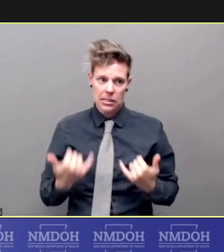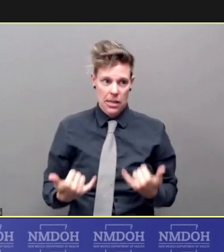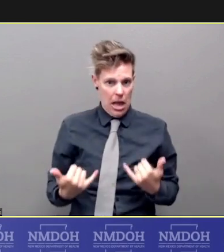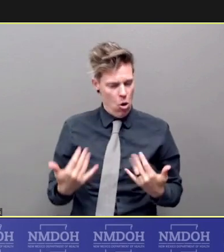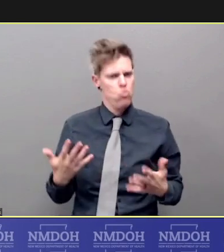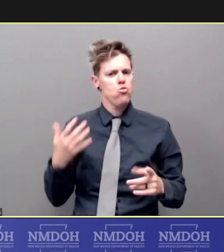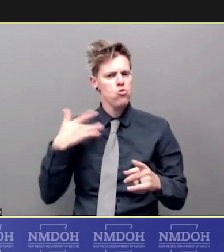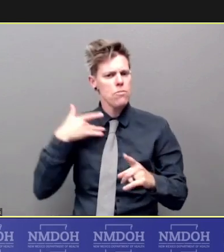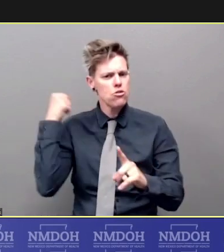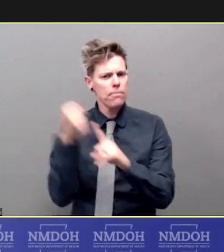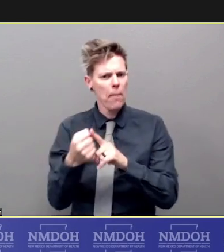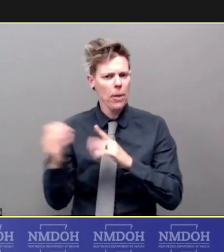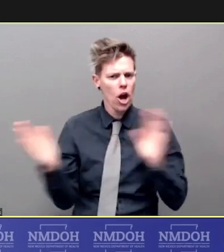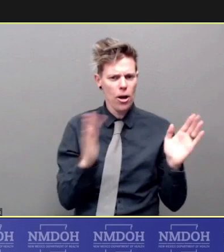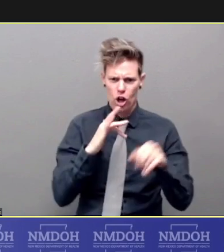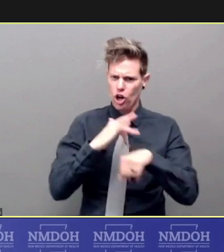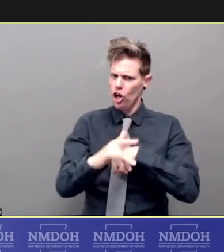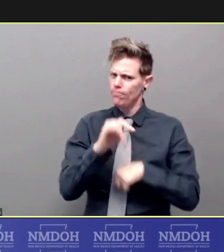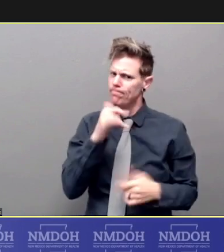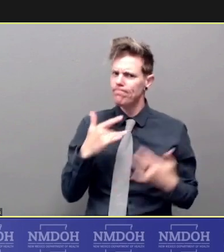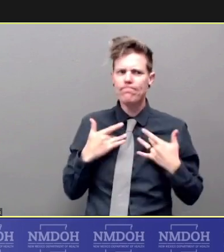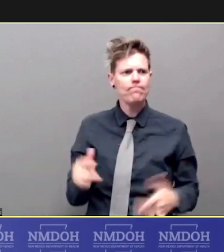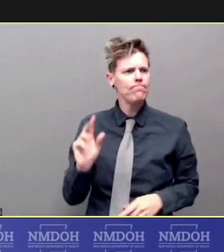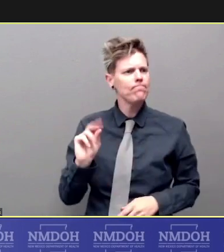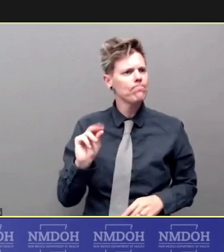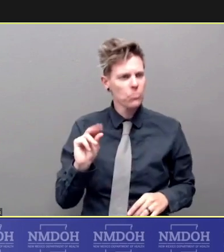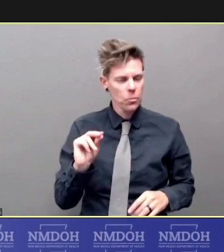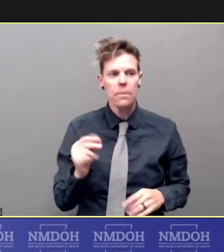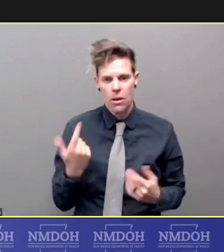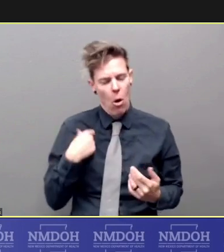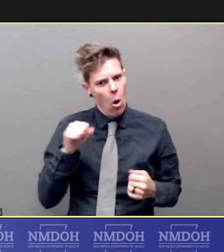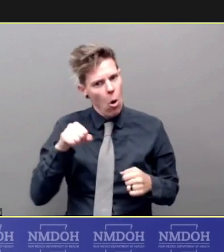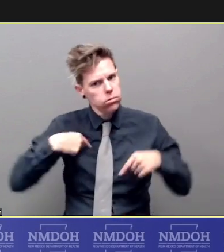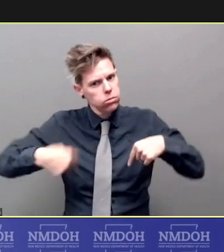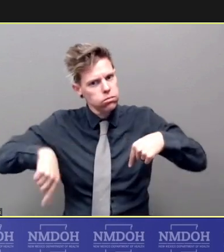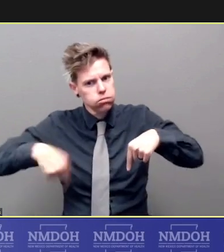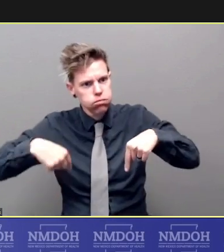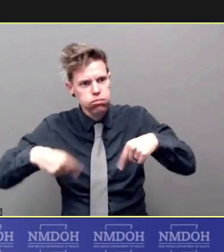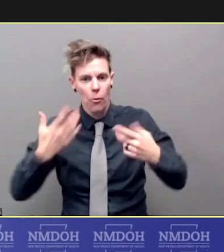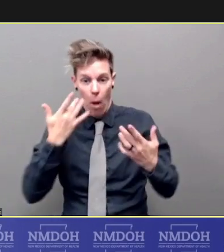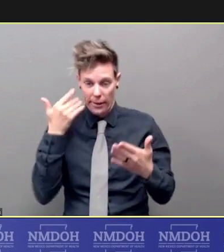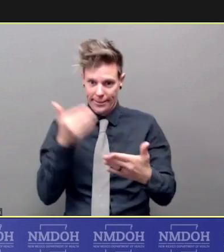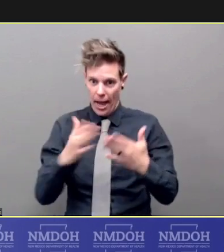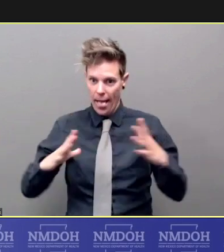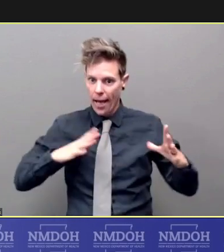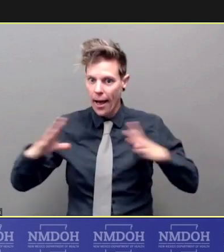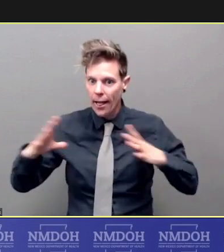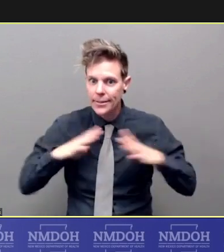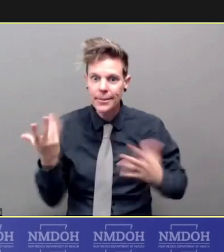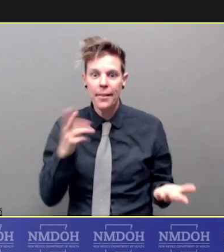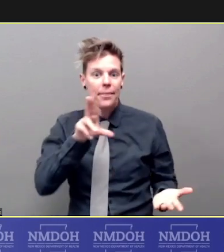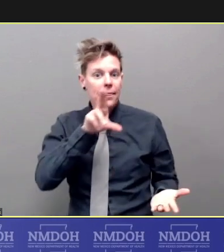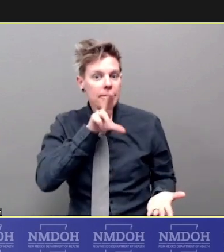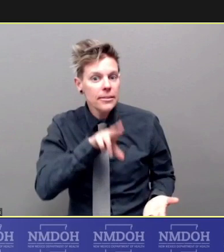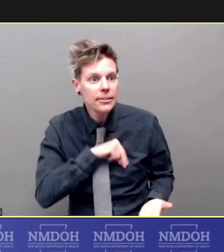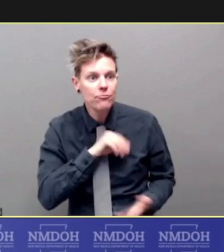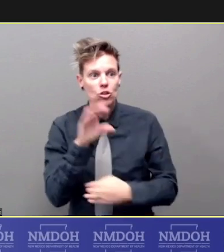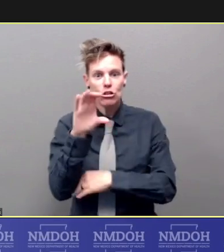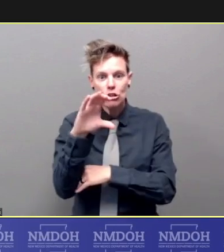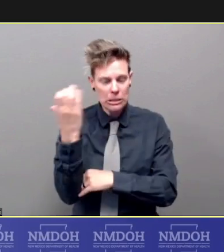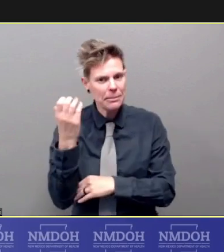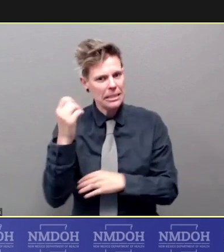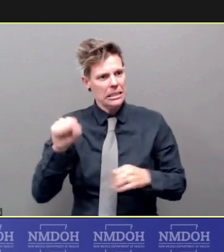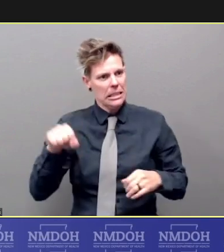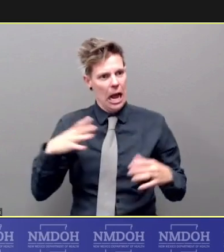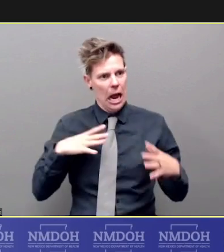are the holidays coming up. We're anticipating seeing more of a surge just because people are, they want to see